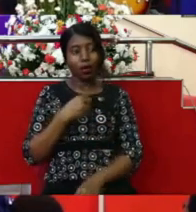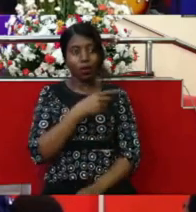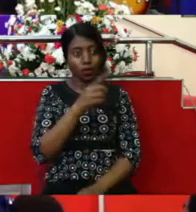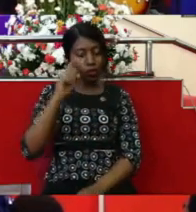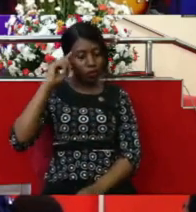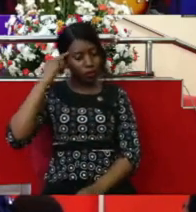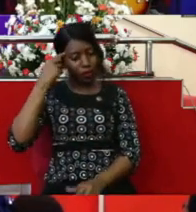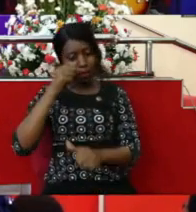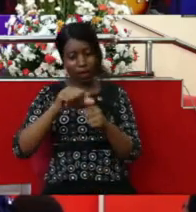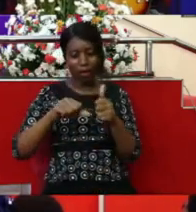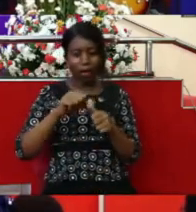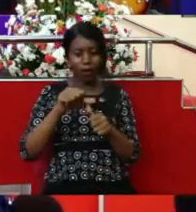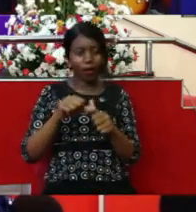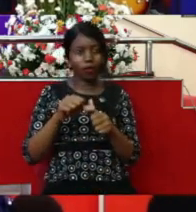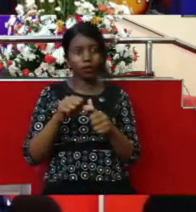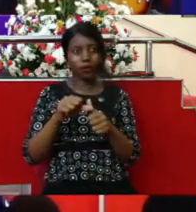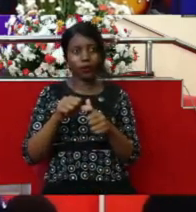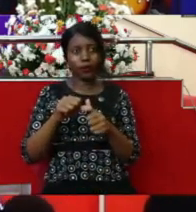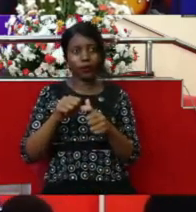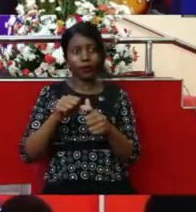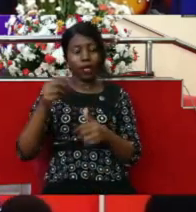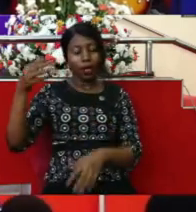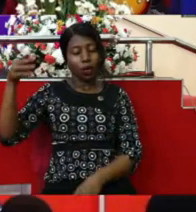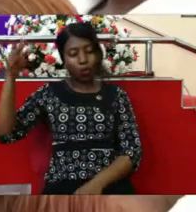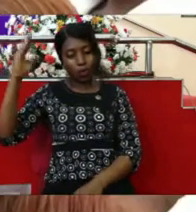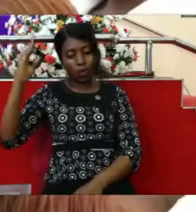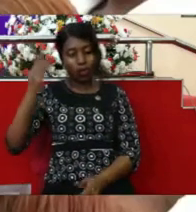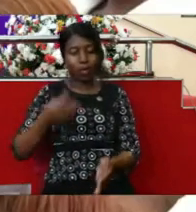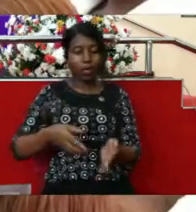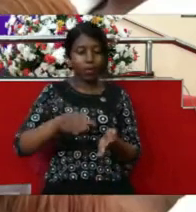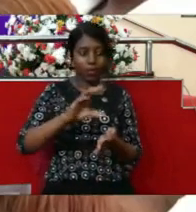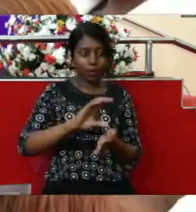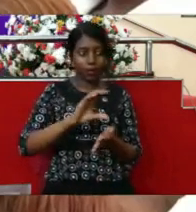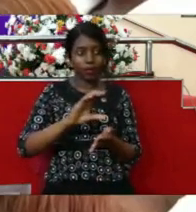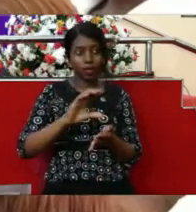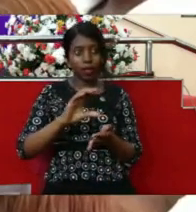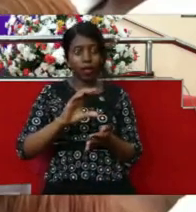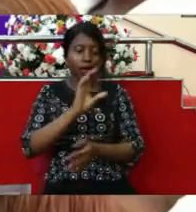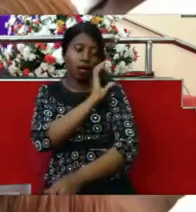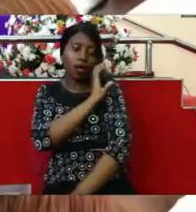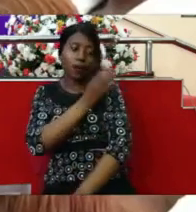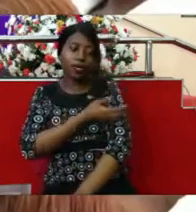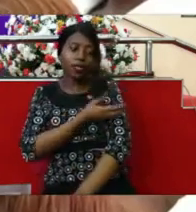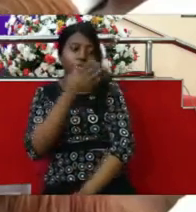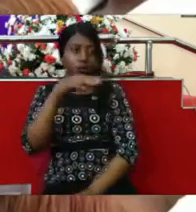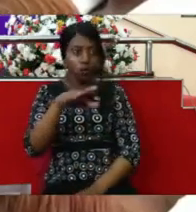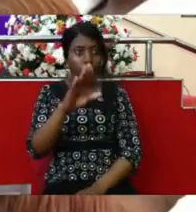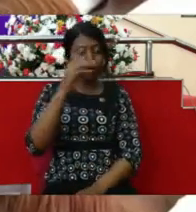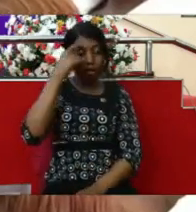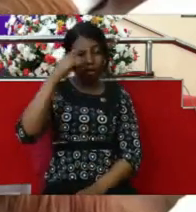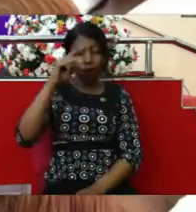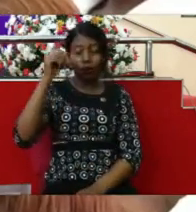God increase your capacity for your blessings. Kwa bwana leo nataka tutafakari mambo ya increase your capacity for